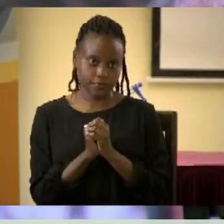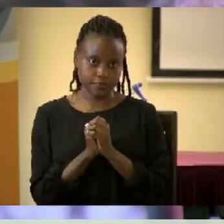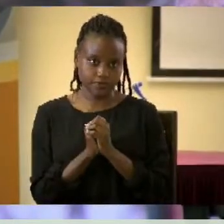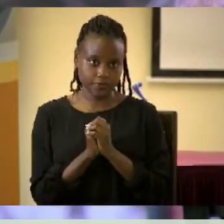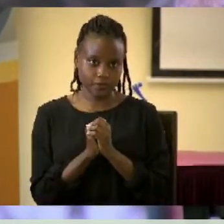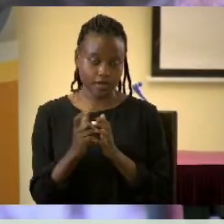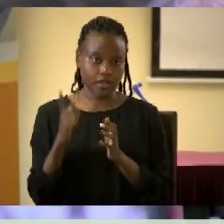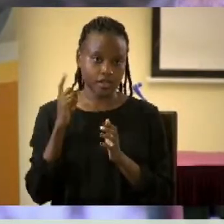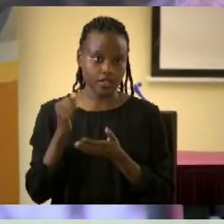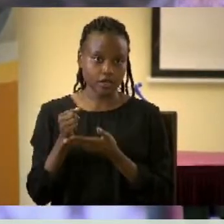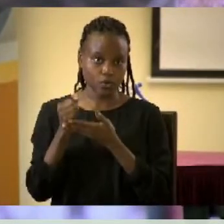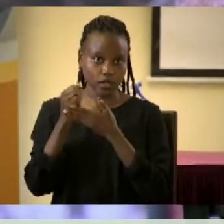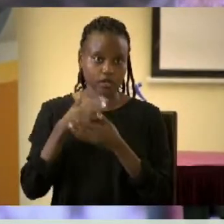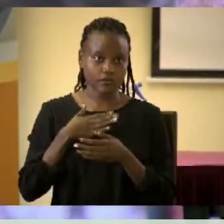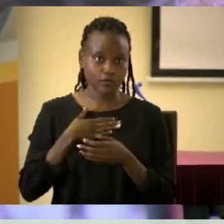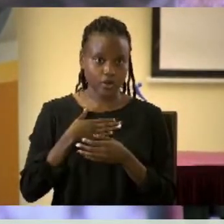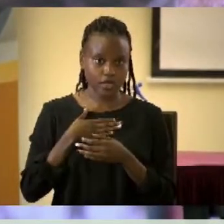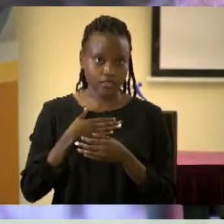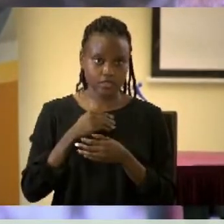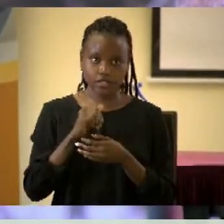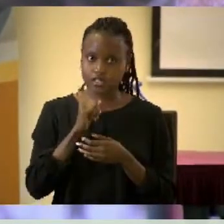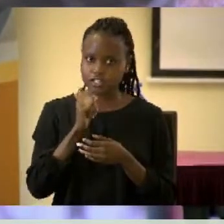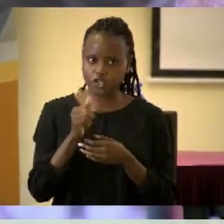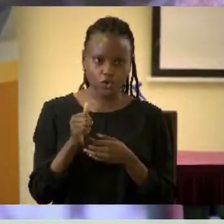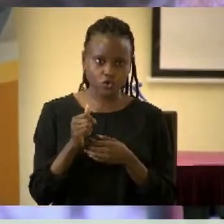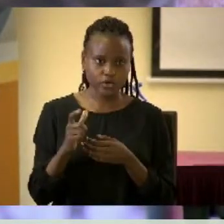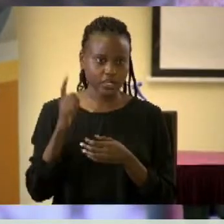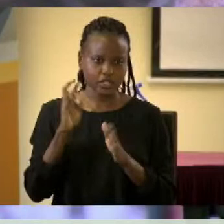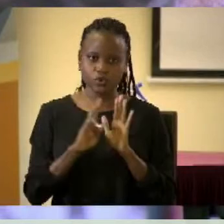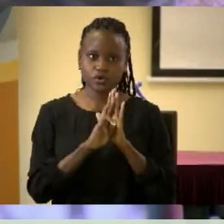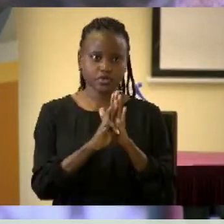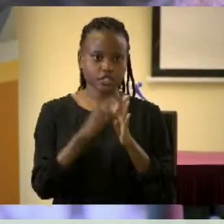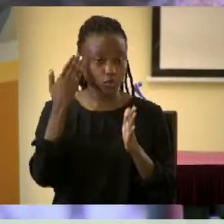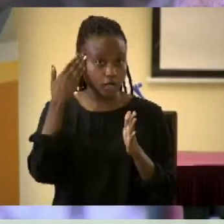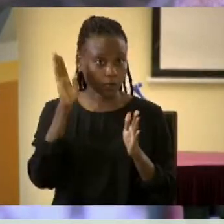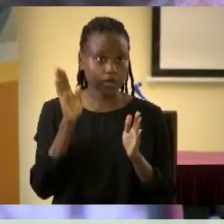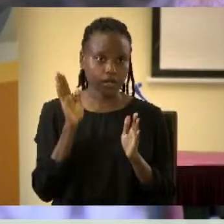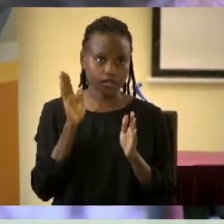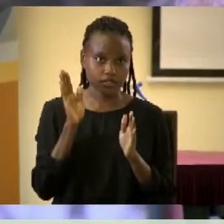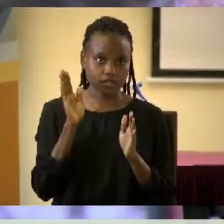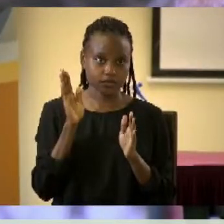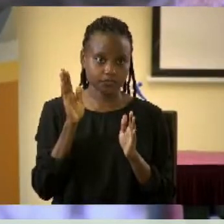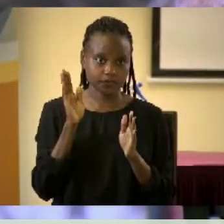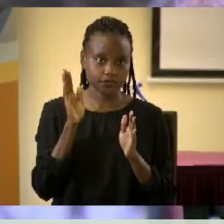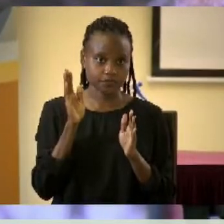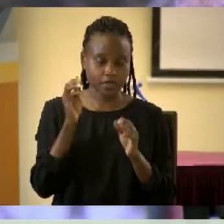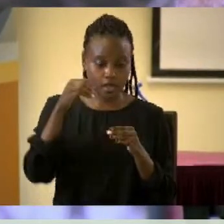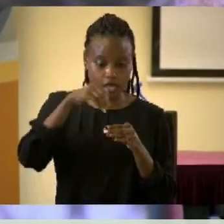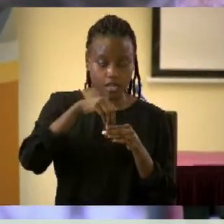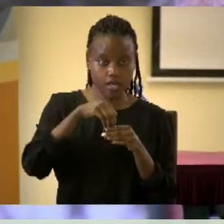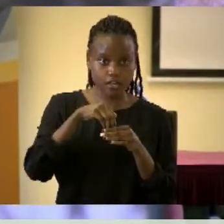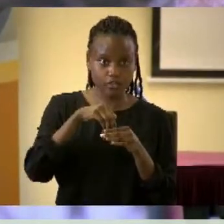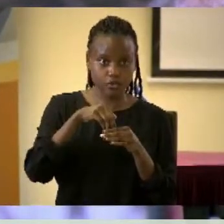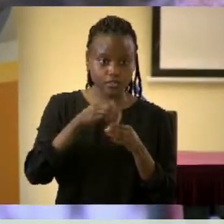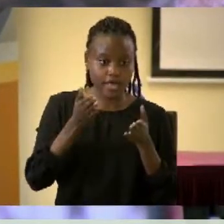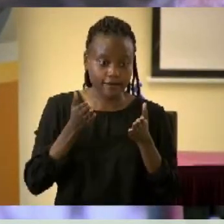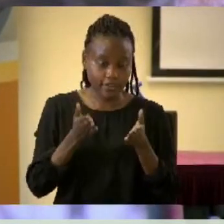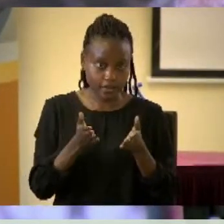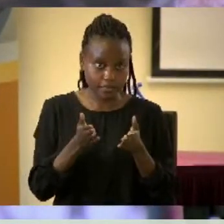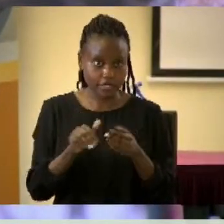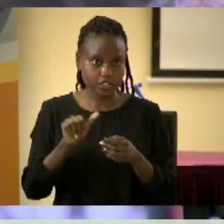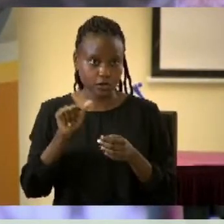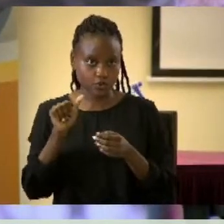Legal aid for us is not just legal representation and awareness. It also includes the availability of